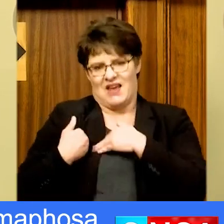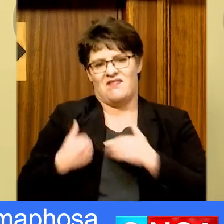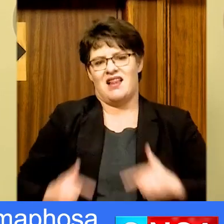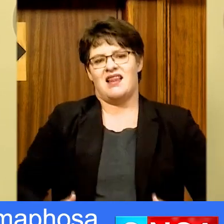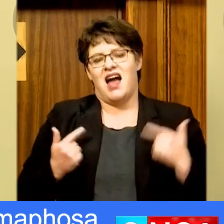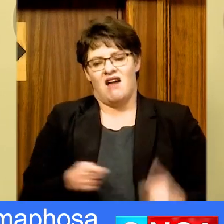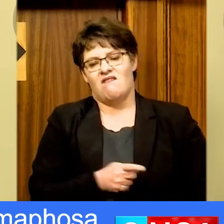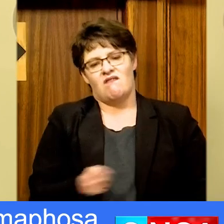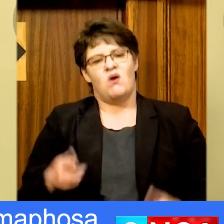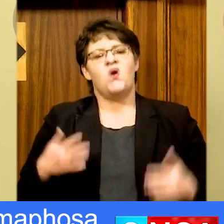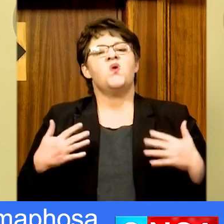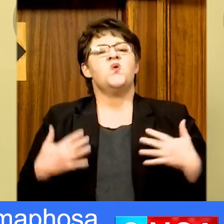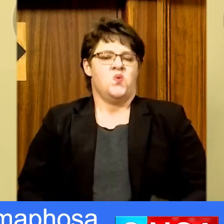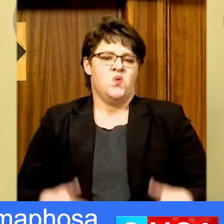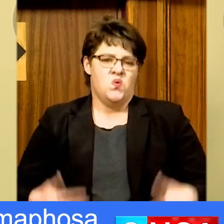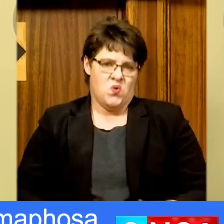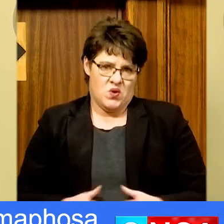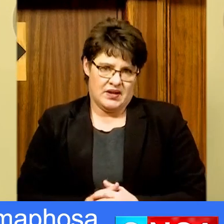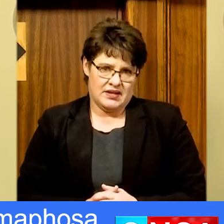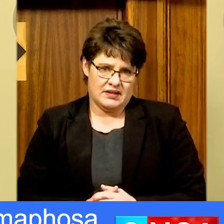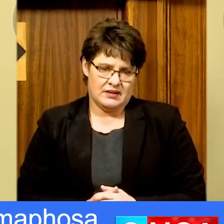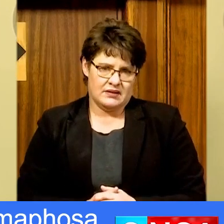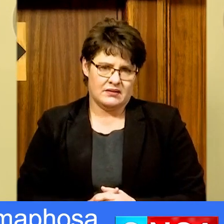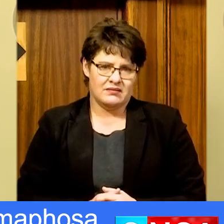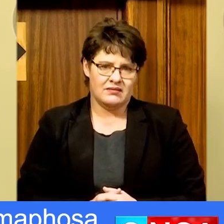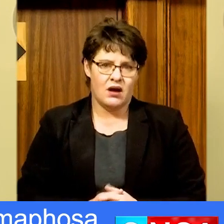save. More than